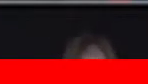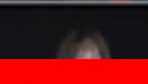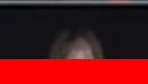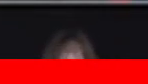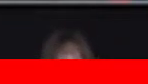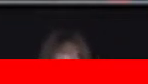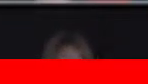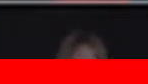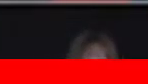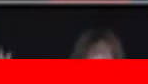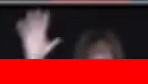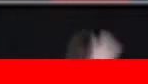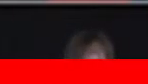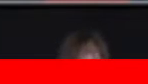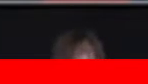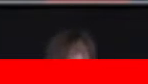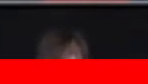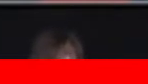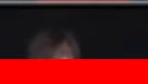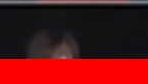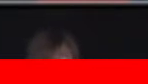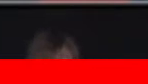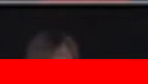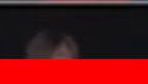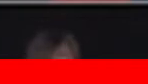that we will continue to do ours. Thank you very much.